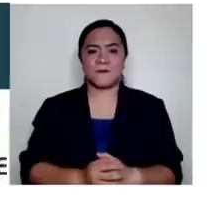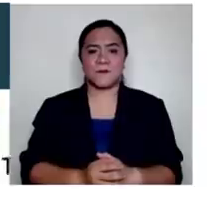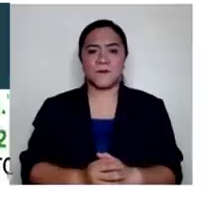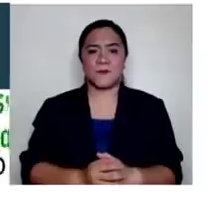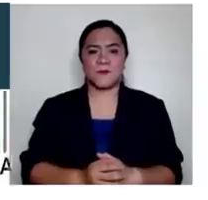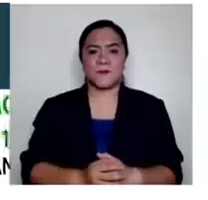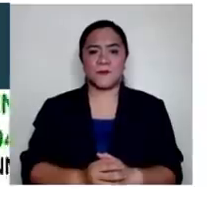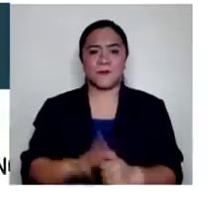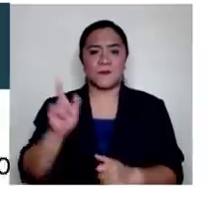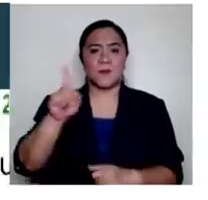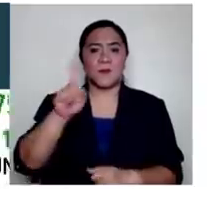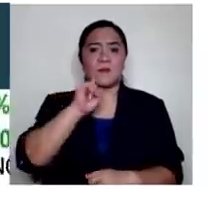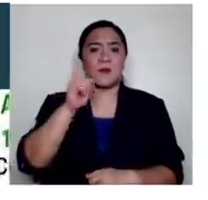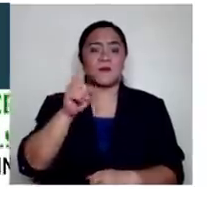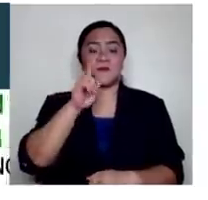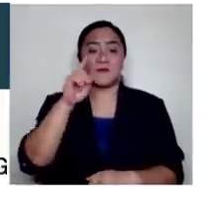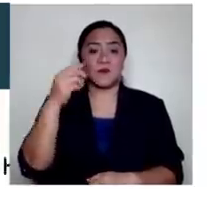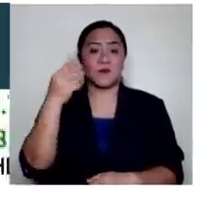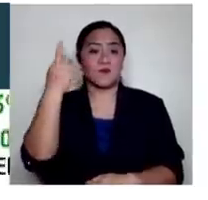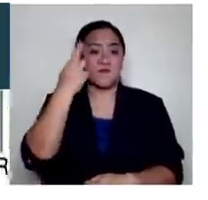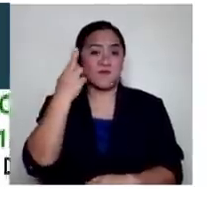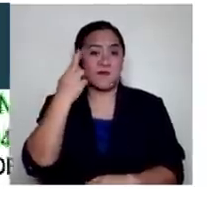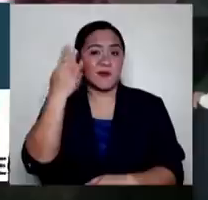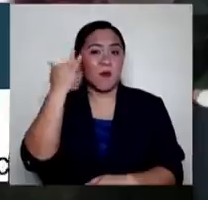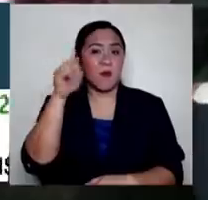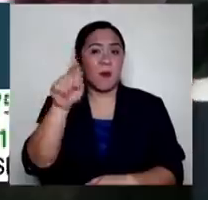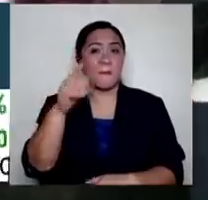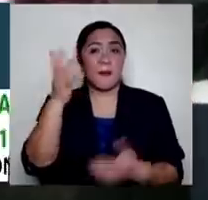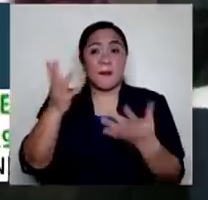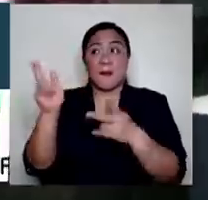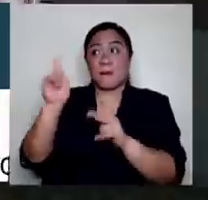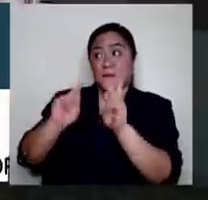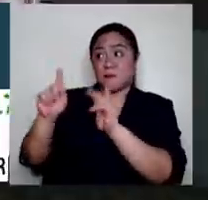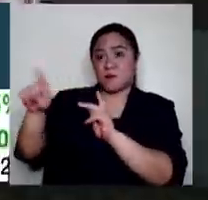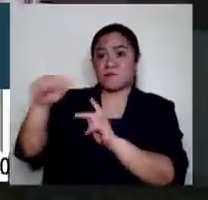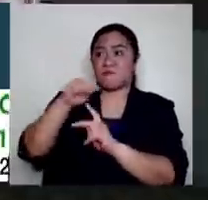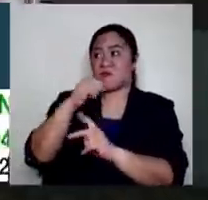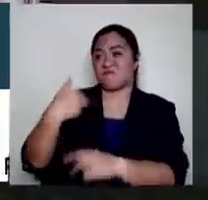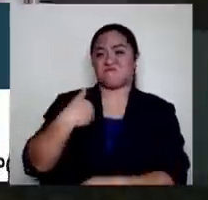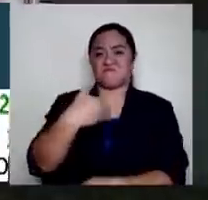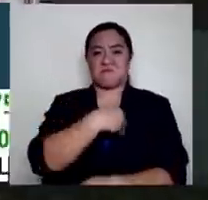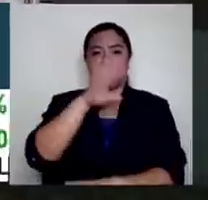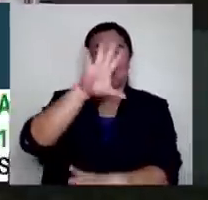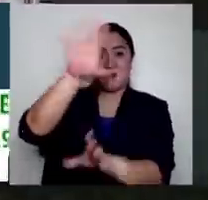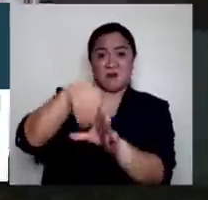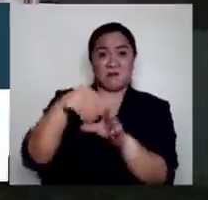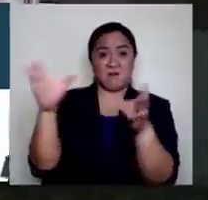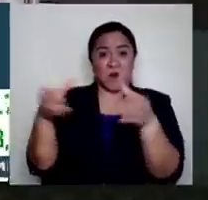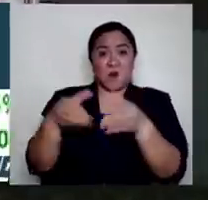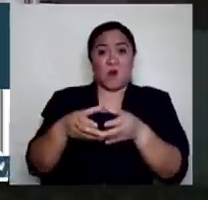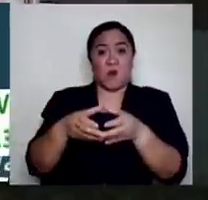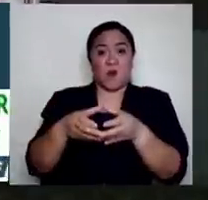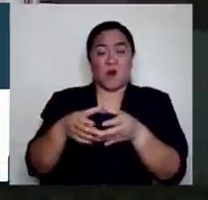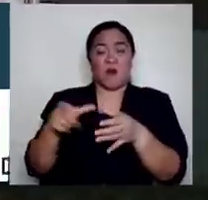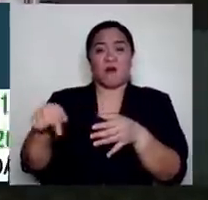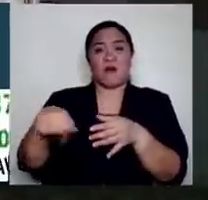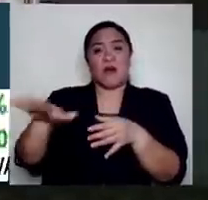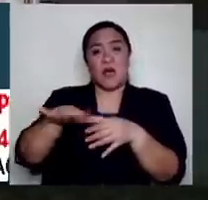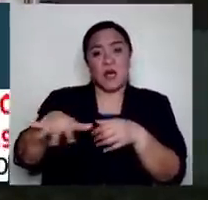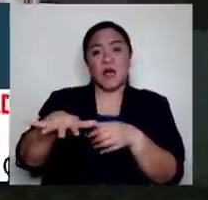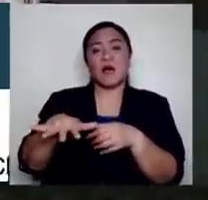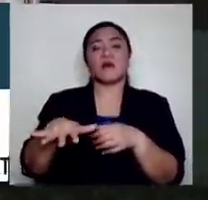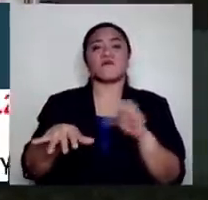that's the real reason. Maybe in the minds of some people who are not members of the party, because they also